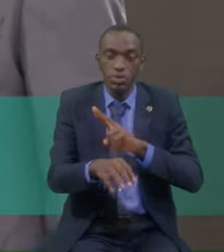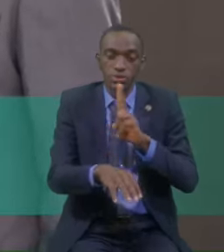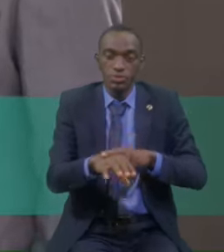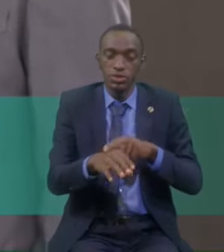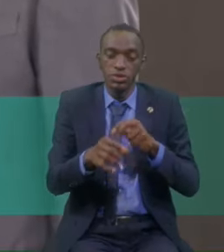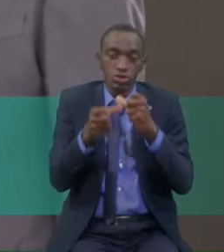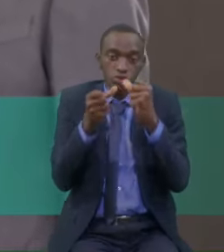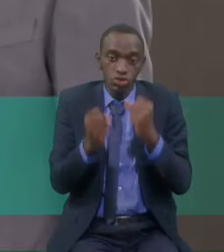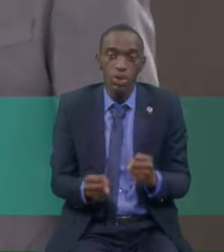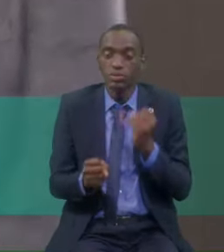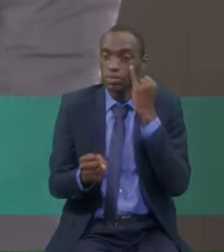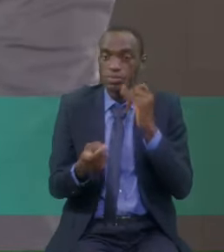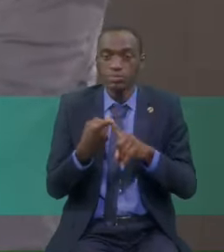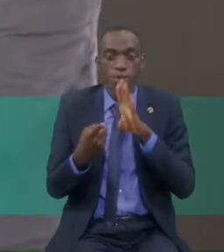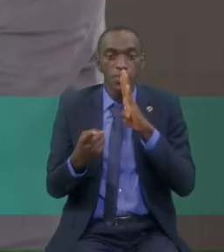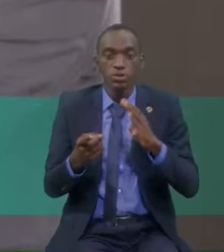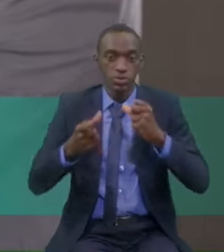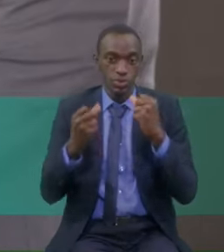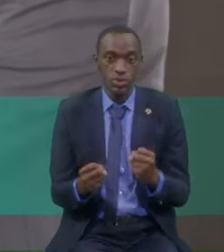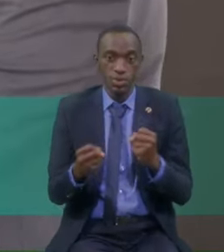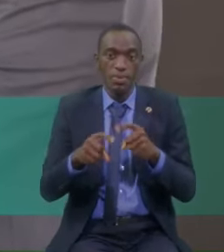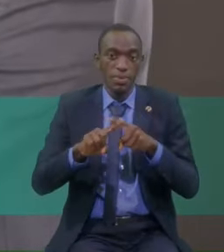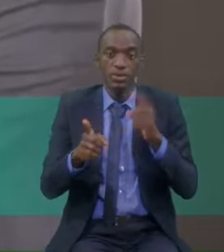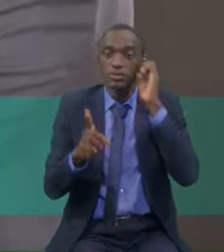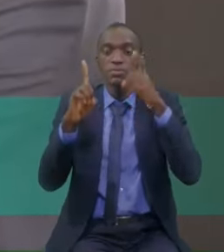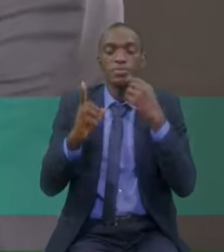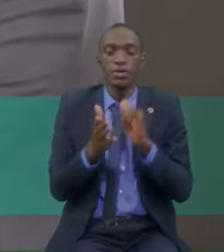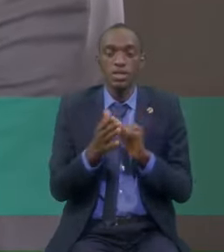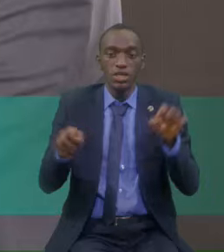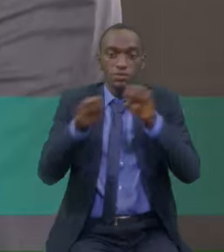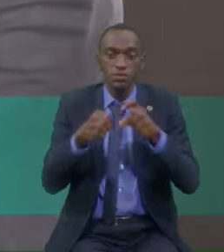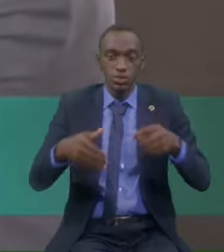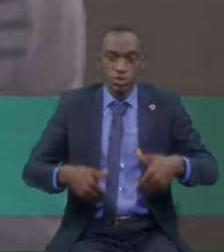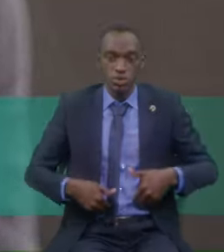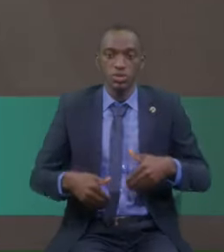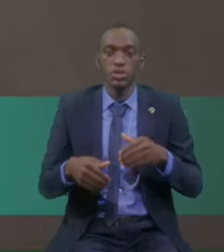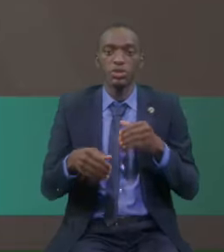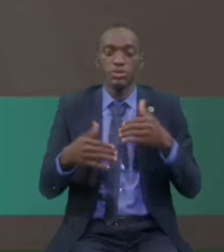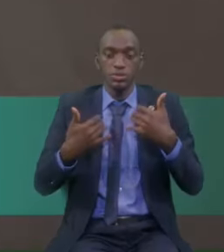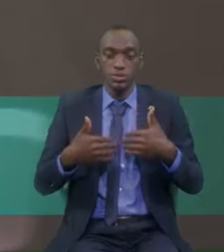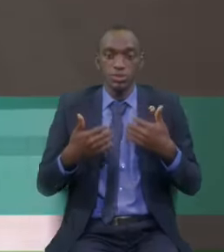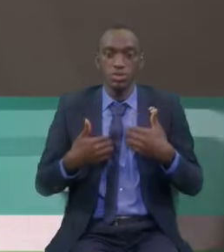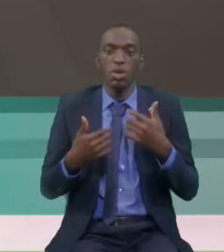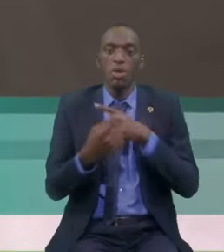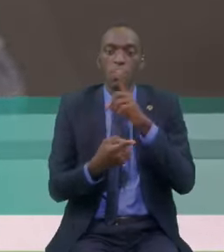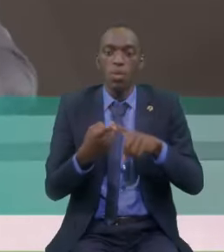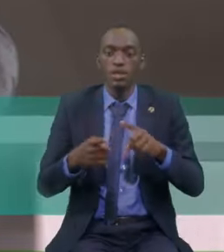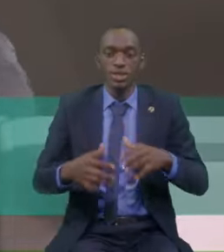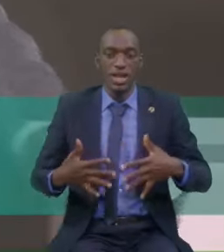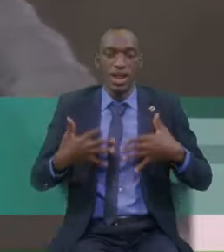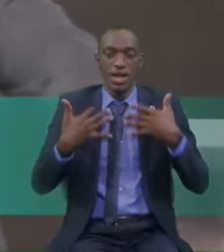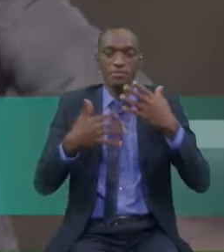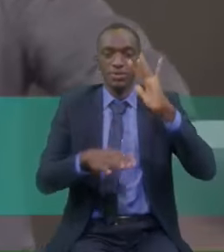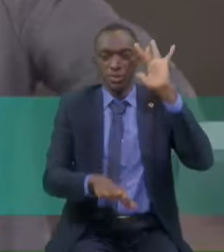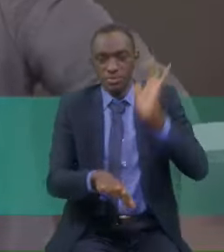when they face life, even those youths, when life impacts on them, it says, even those youths